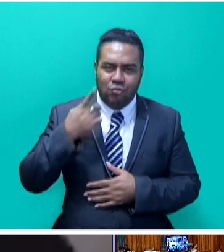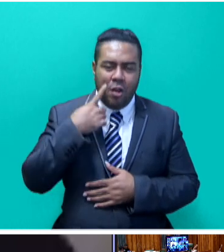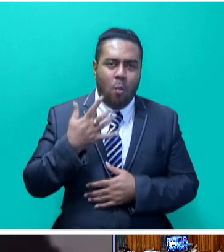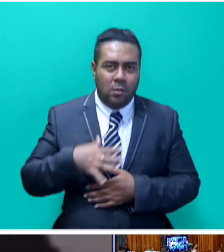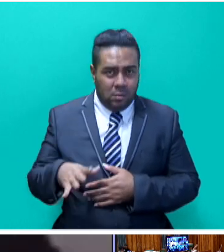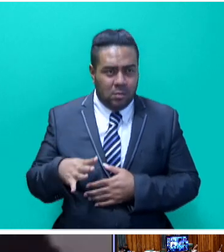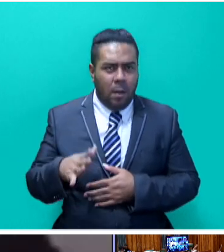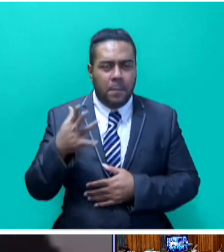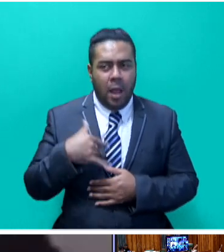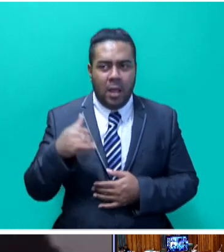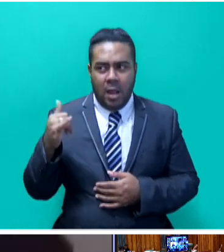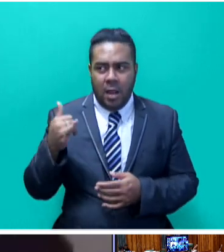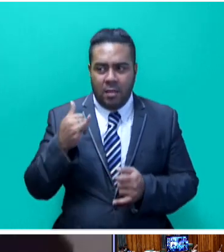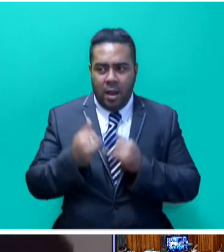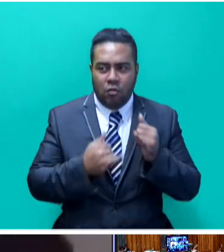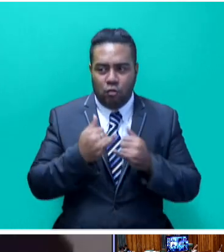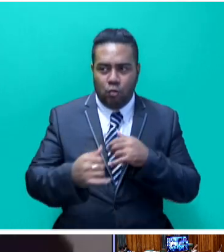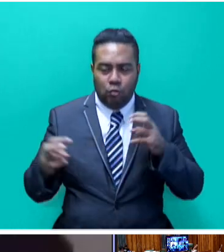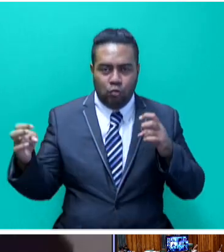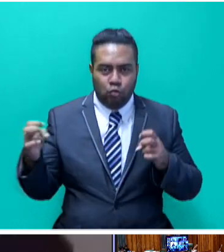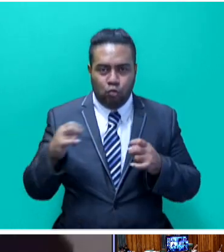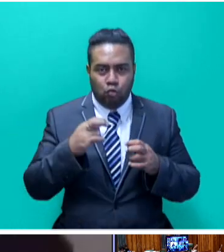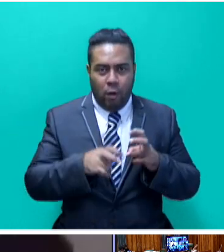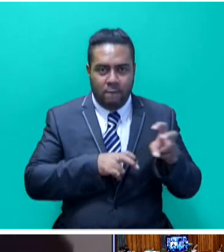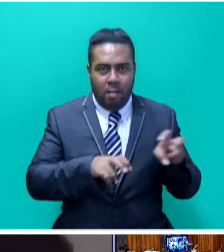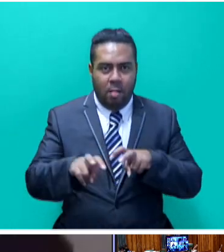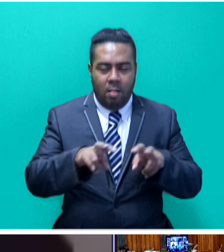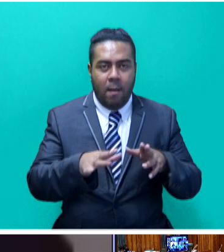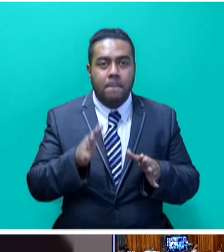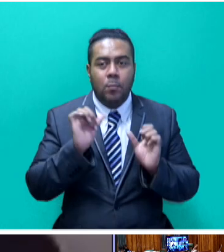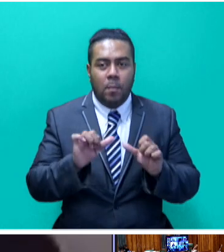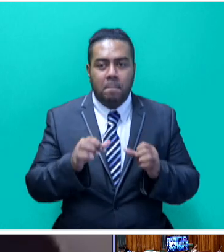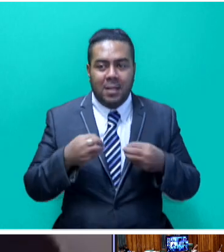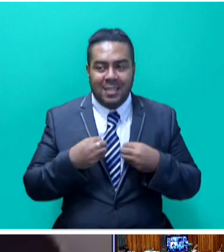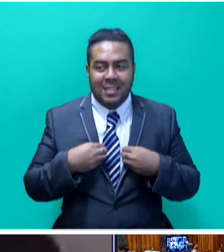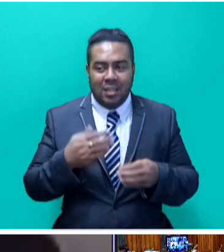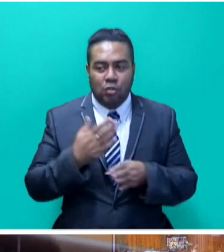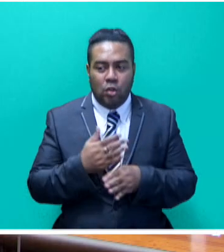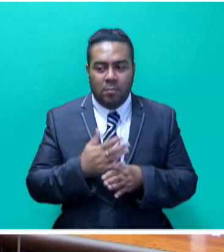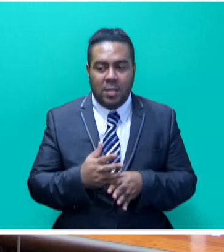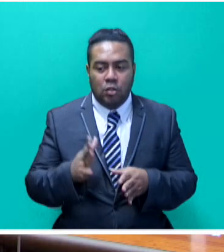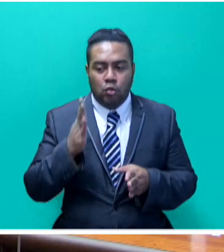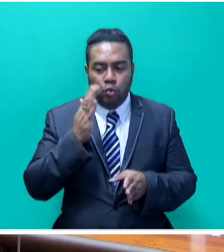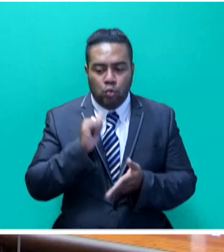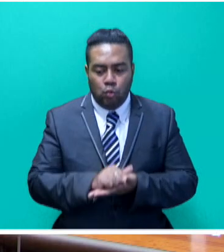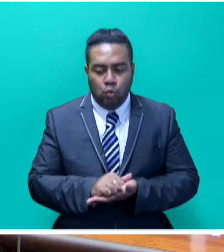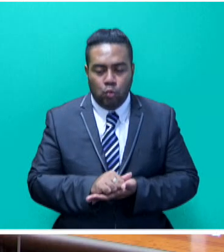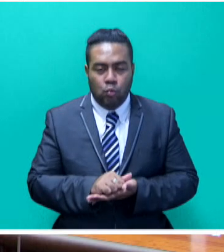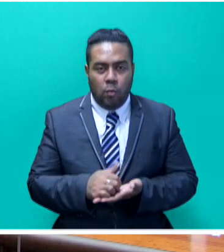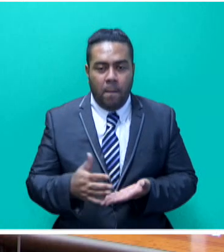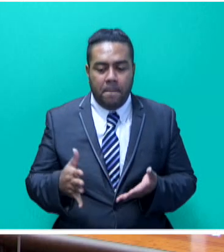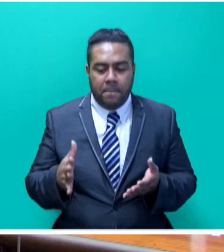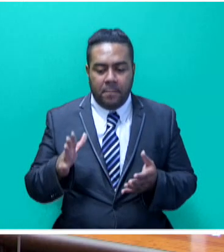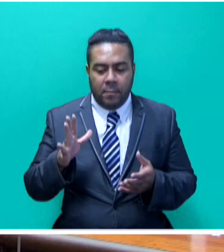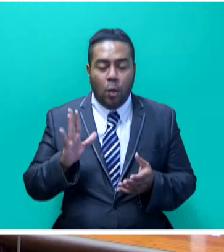travel, re-establishing confidence, protecting businesses and jobs, and ensuring that the benefits of revival are felt beyond